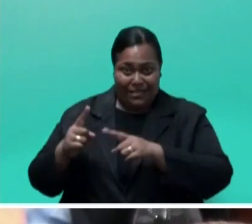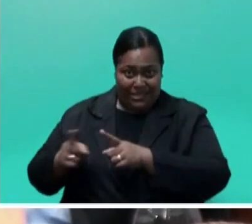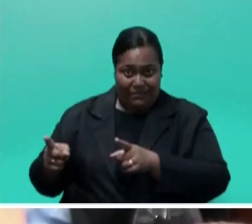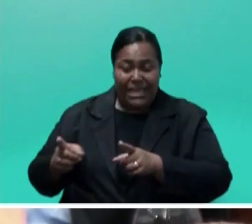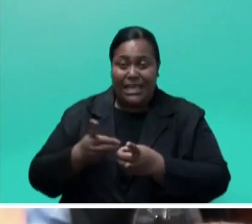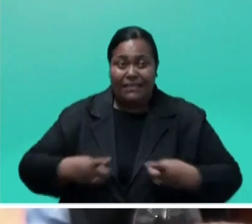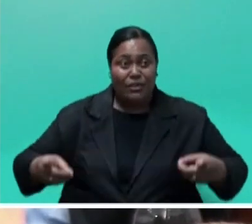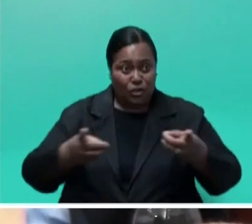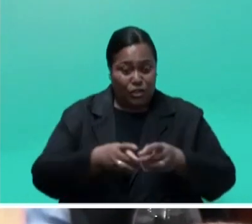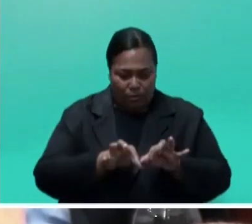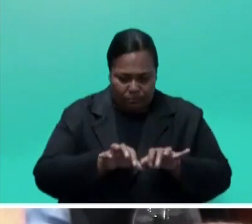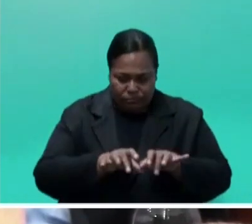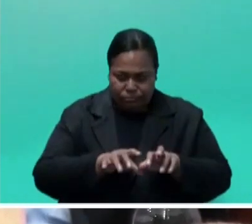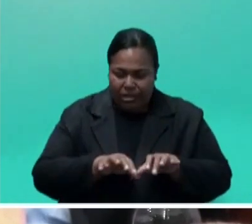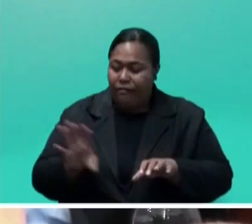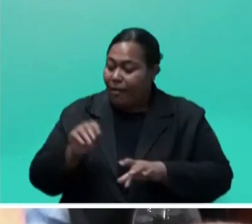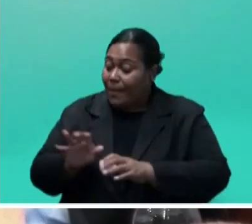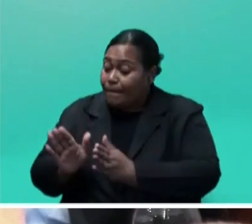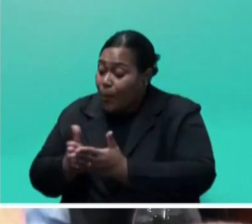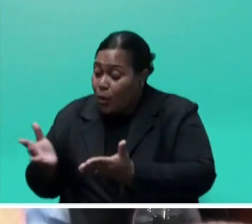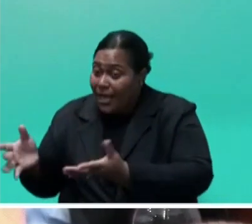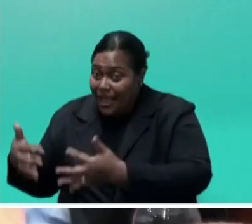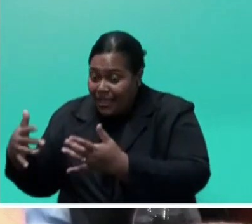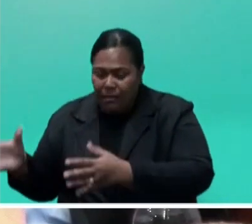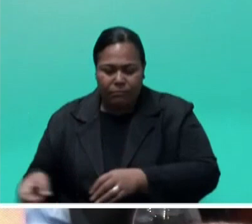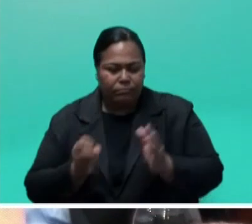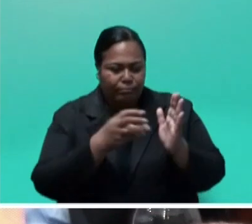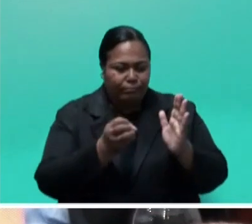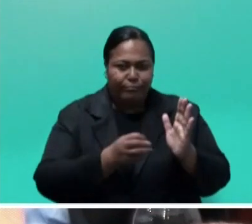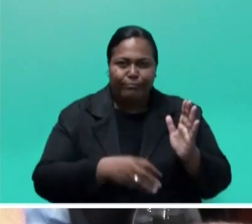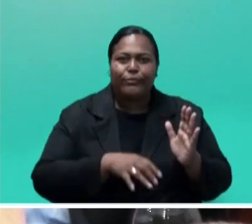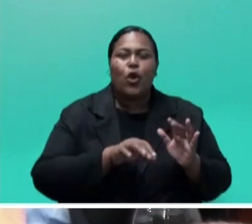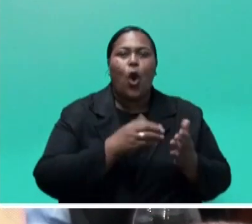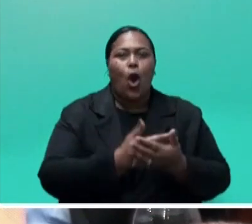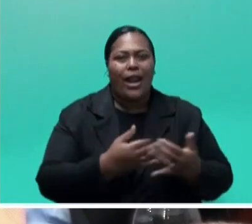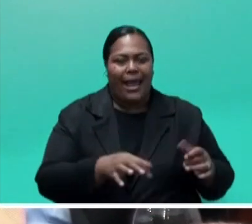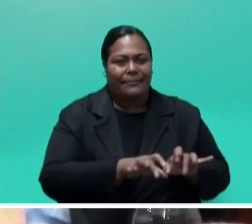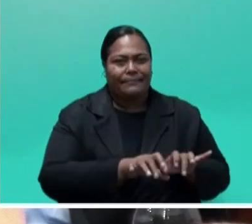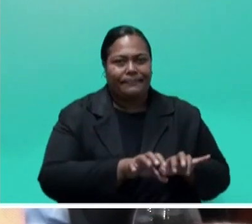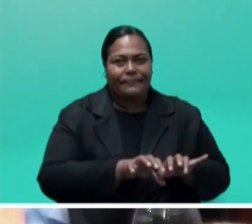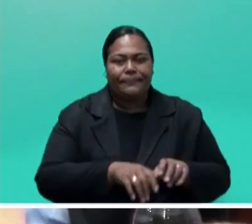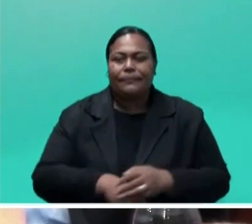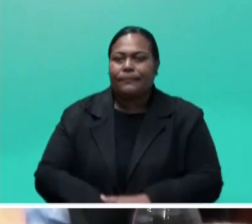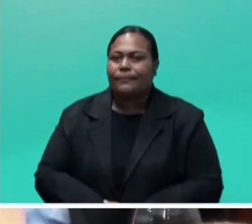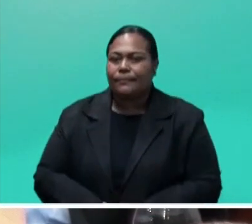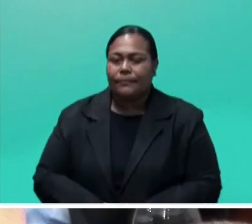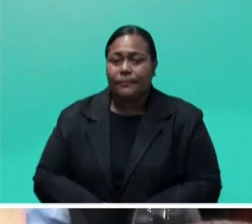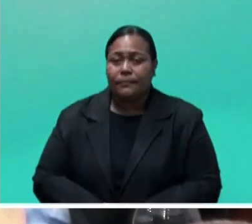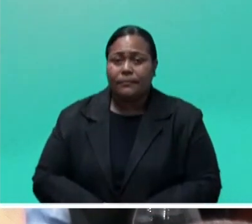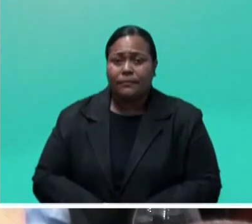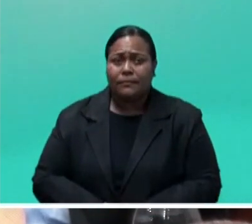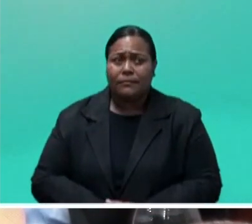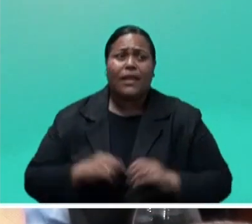the processing from manual to digital. Thank you. Honourable Speaker, there's been significant support